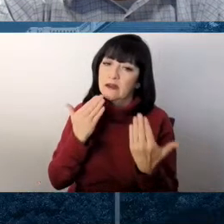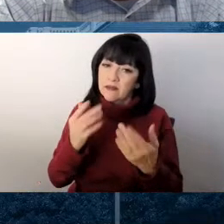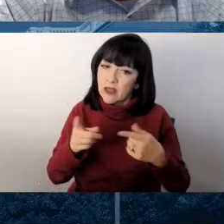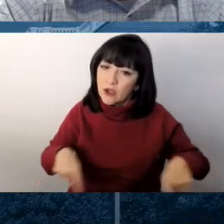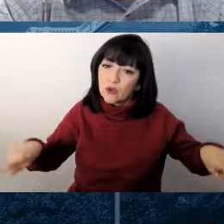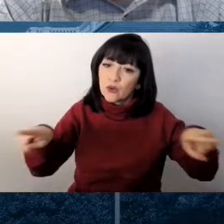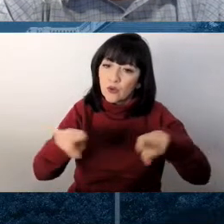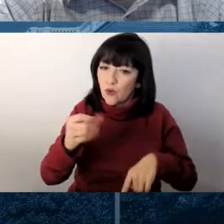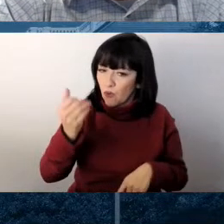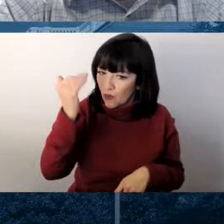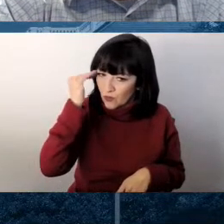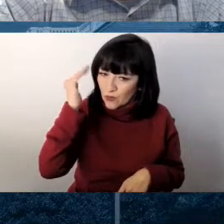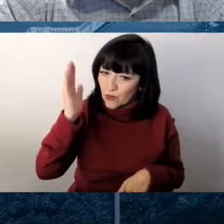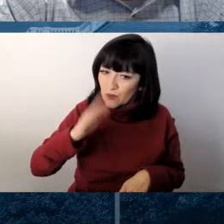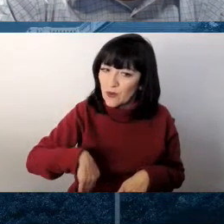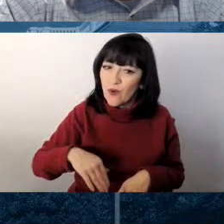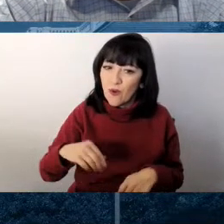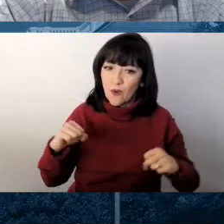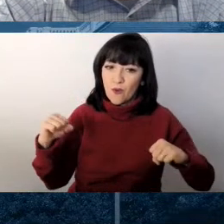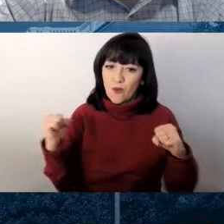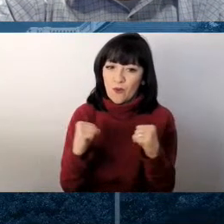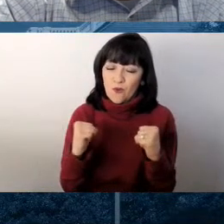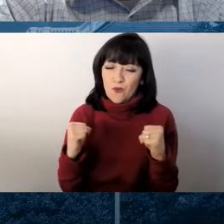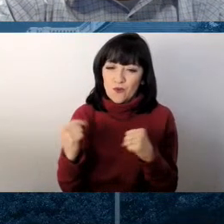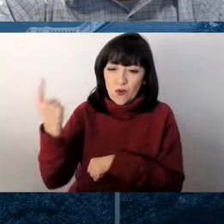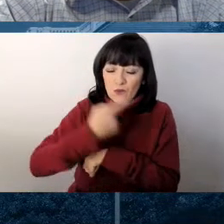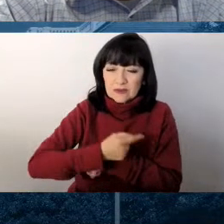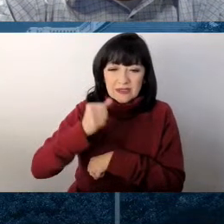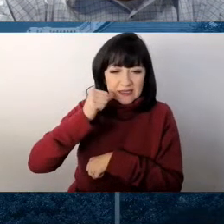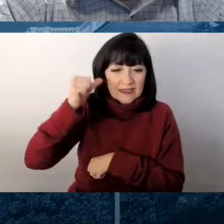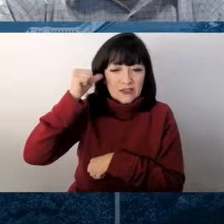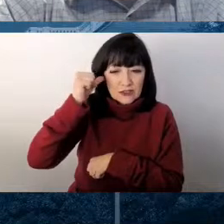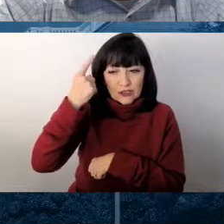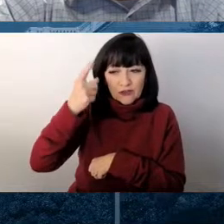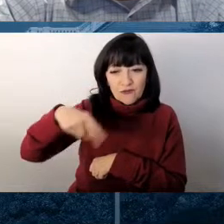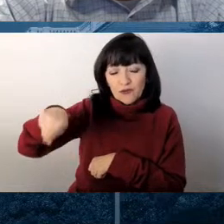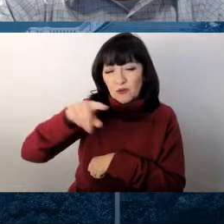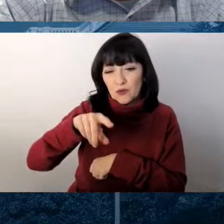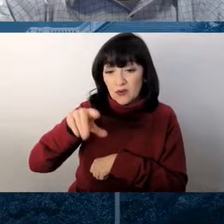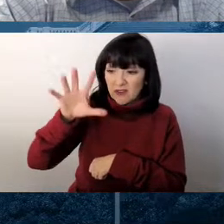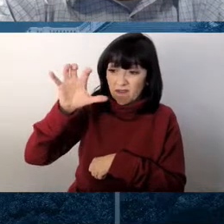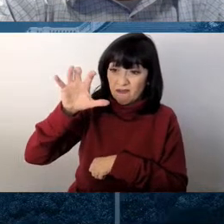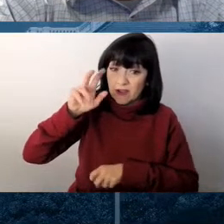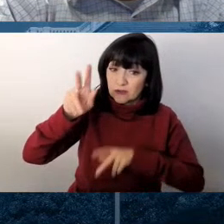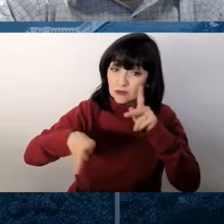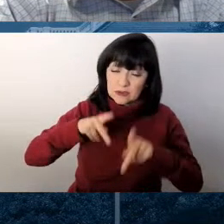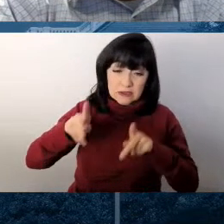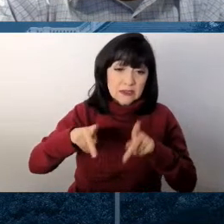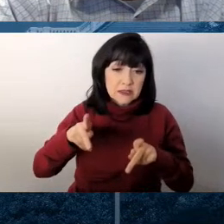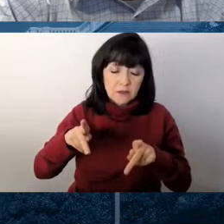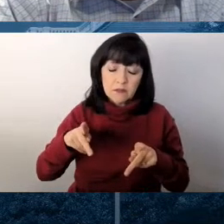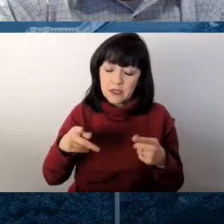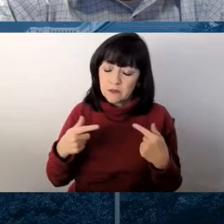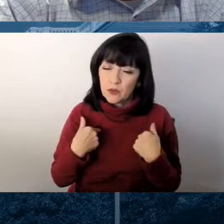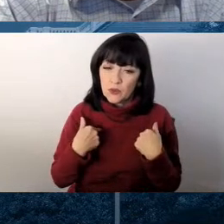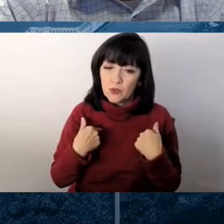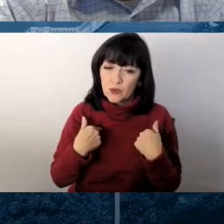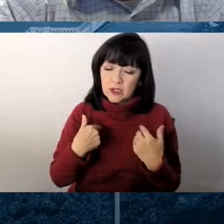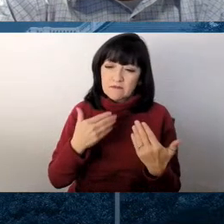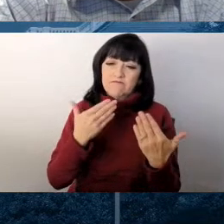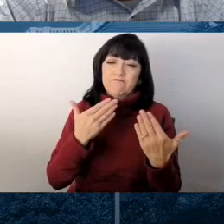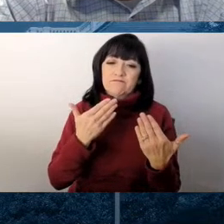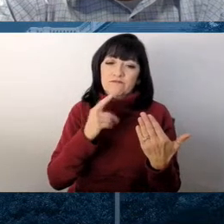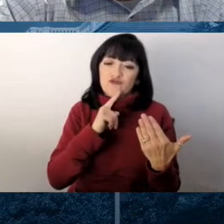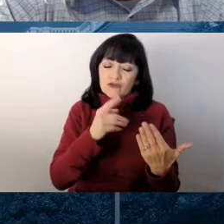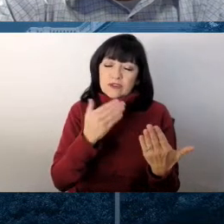day for the Del Dot folks outside or people walking in and out, but 500 people is 500 people we didn't have on Saturday vaccinated. So